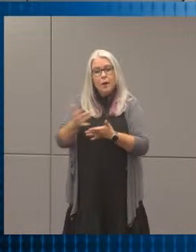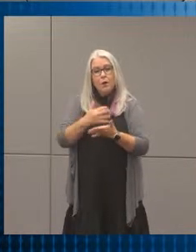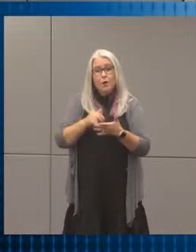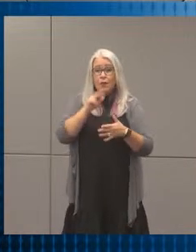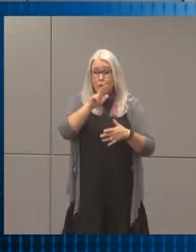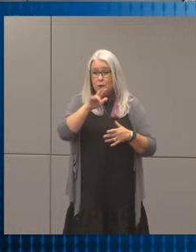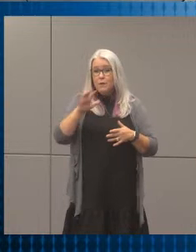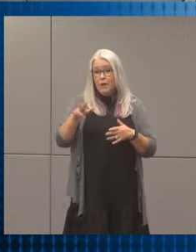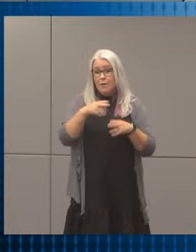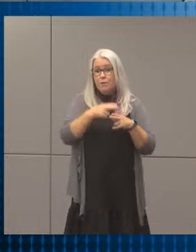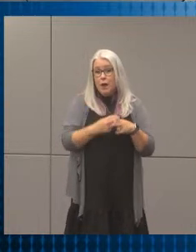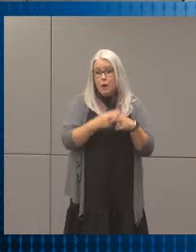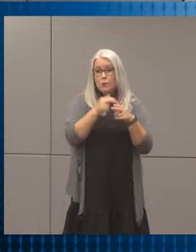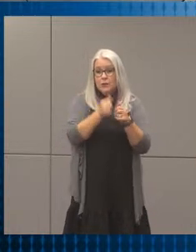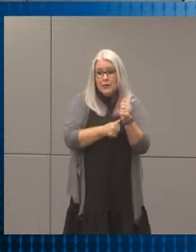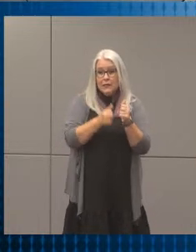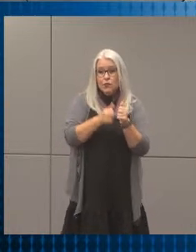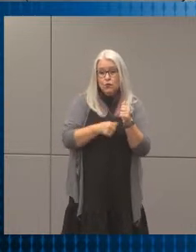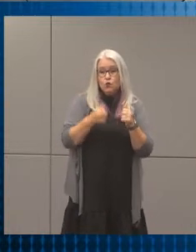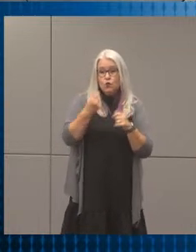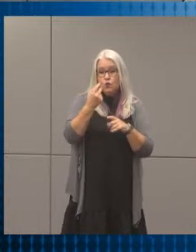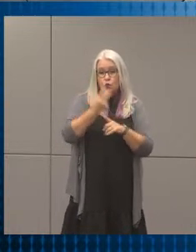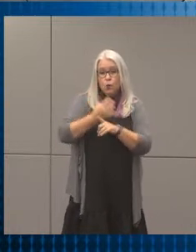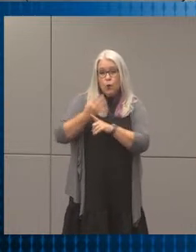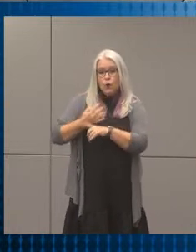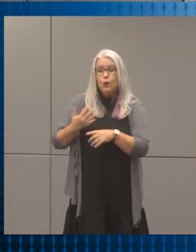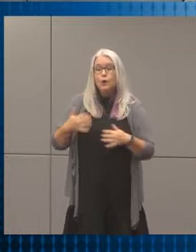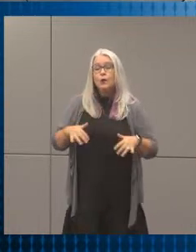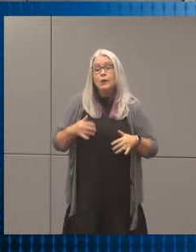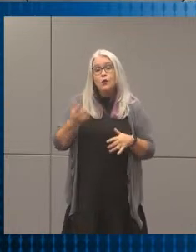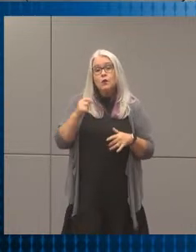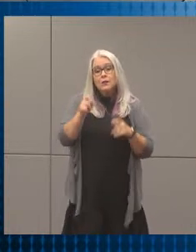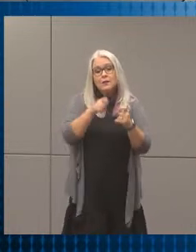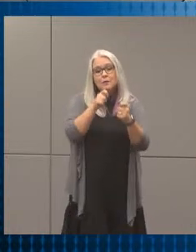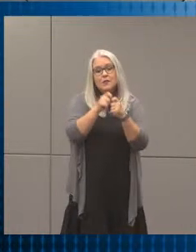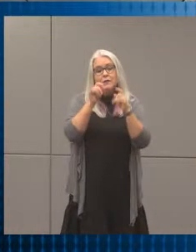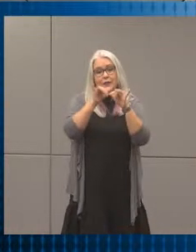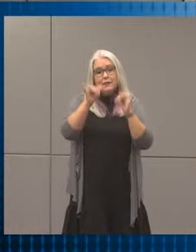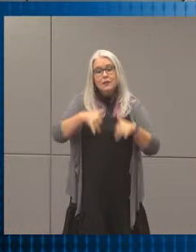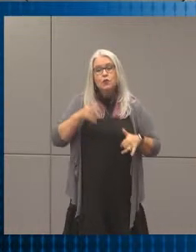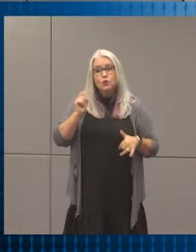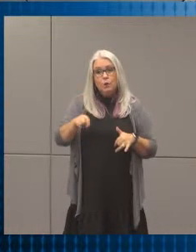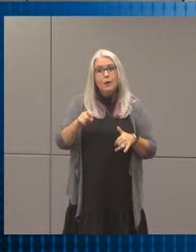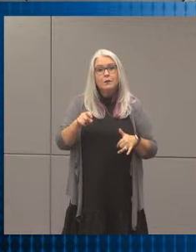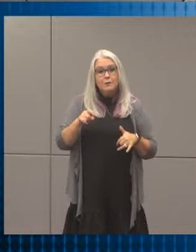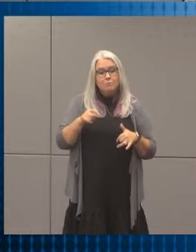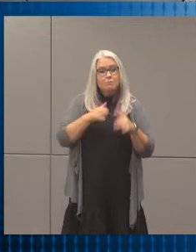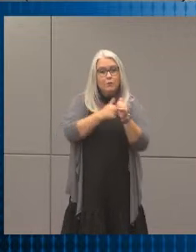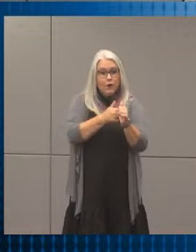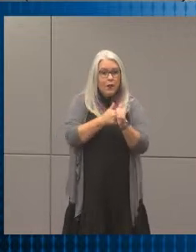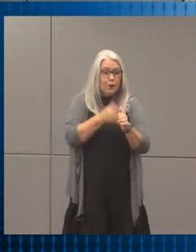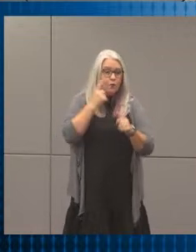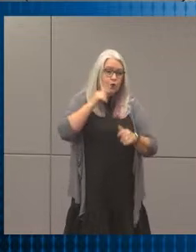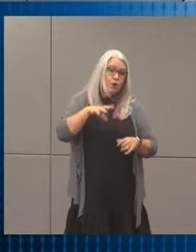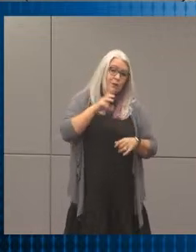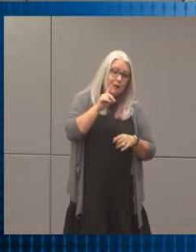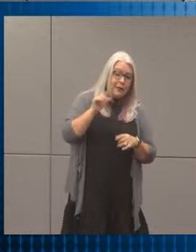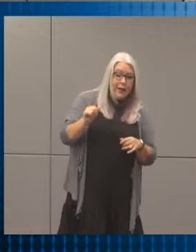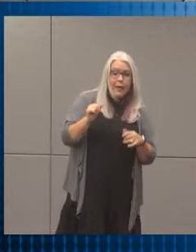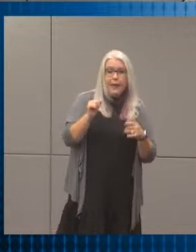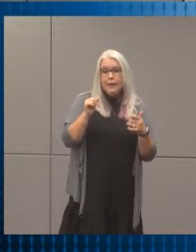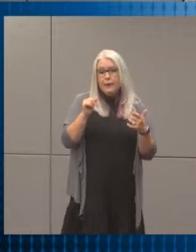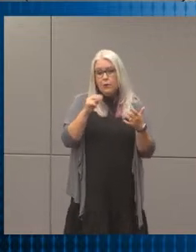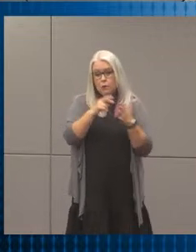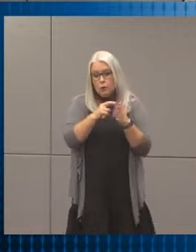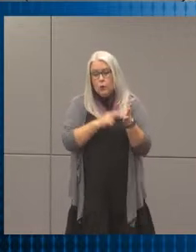pounds per quarter. And there's a certain system you have to follow according to DEA protocols and things like that. So I don't know if that's